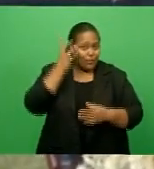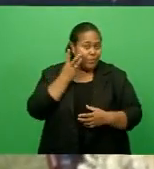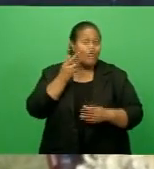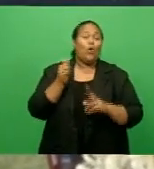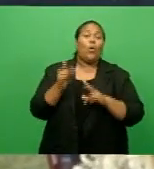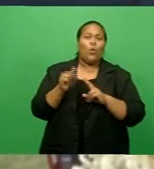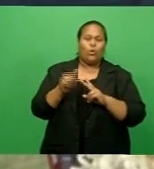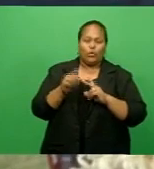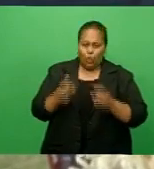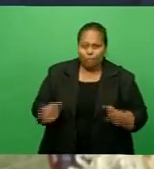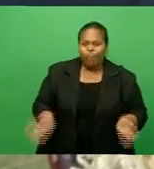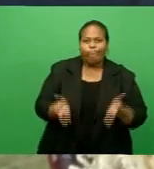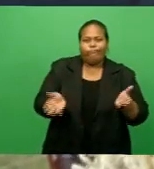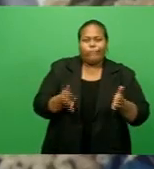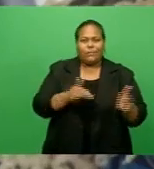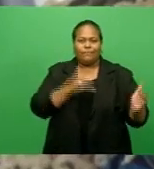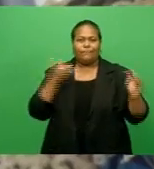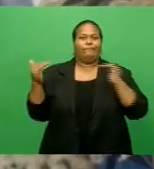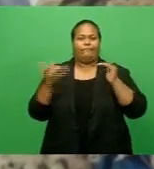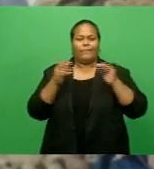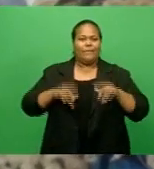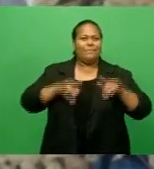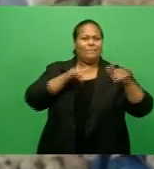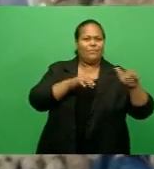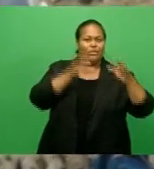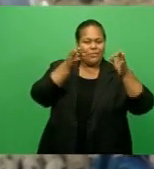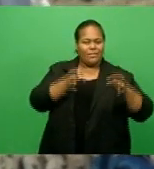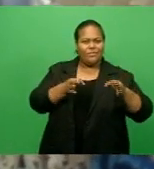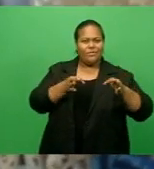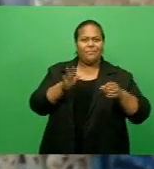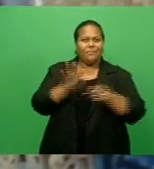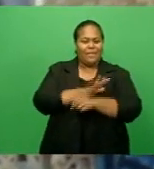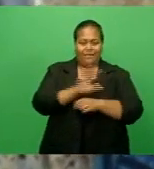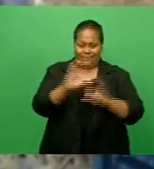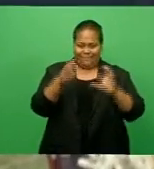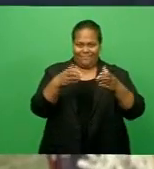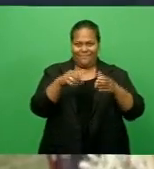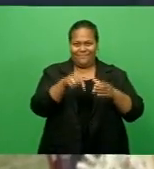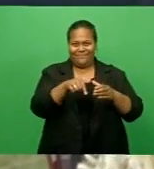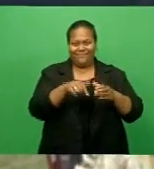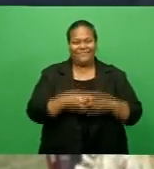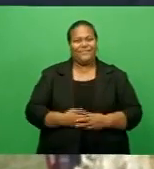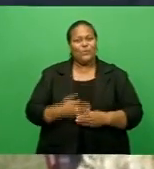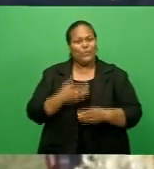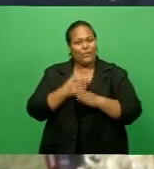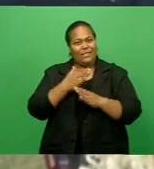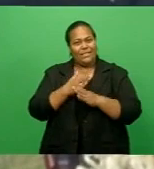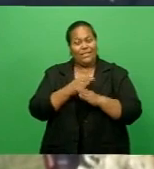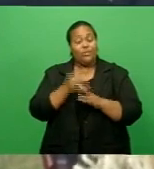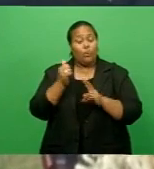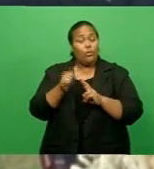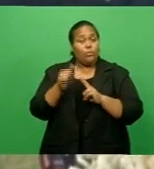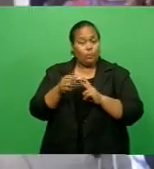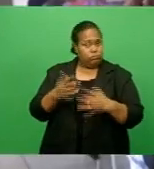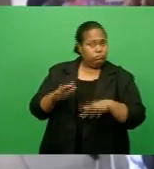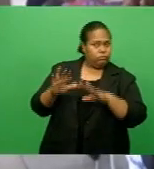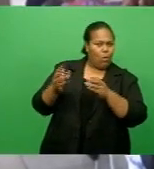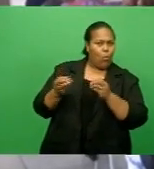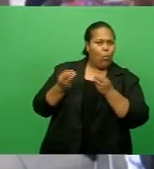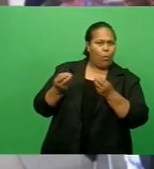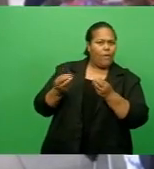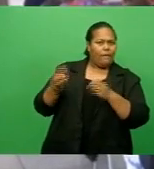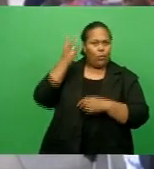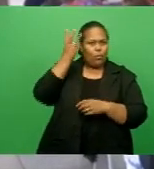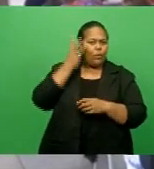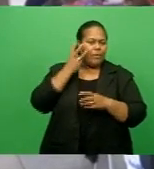promote equal participation in decision-making within the sector, and also give the much-needed recognition and value. The Women